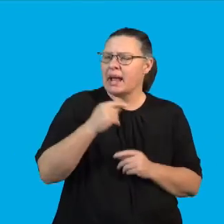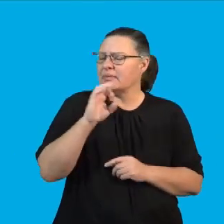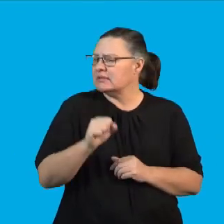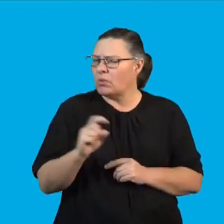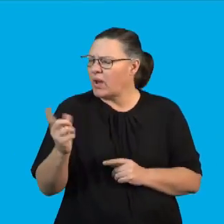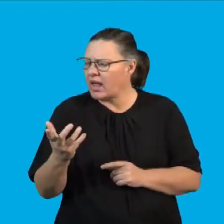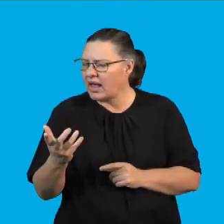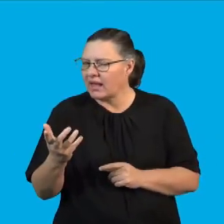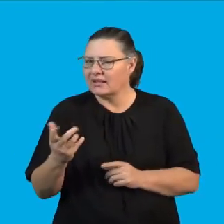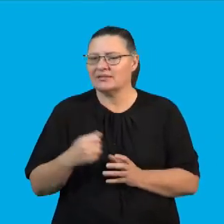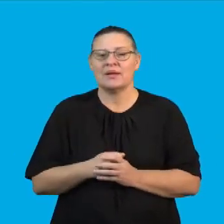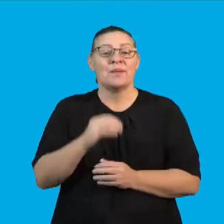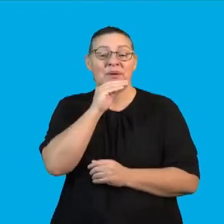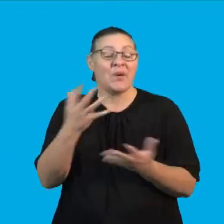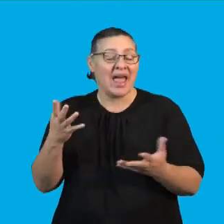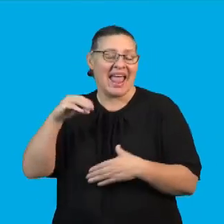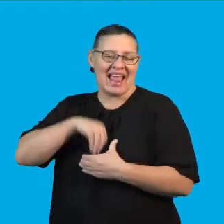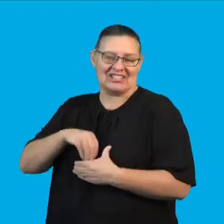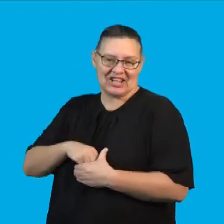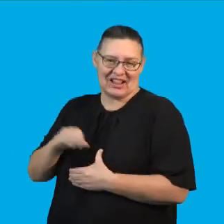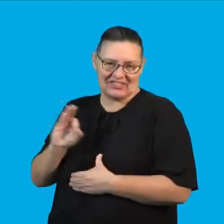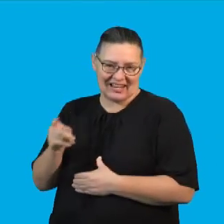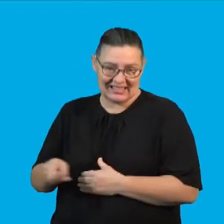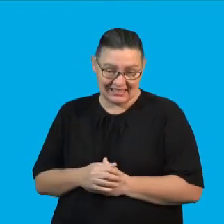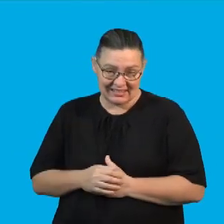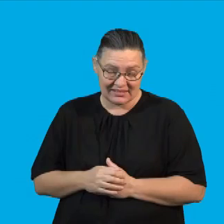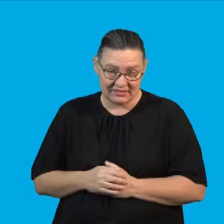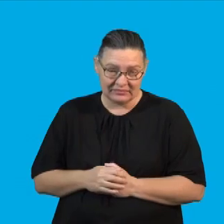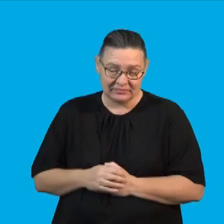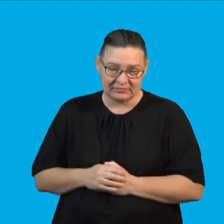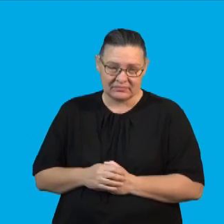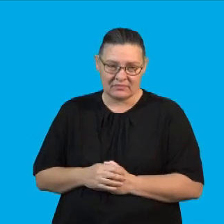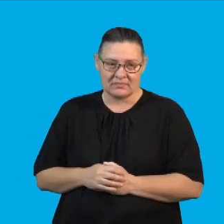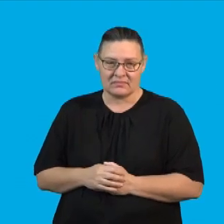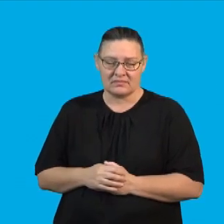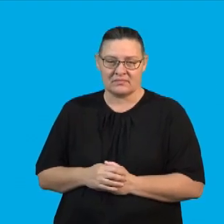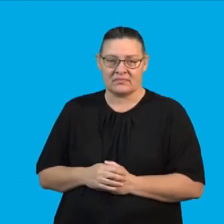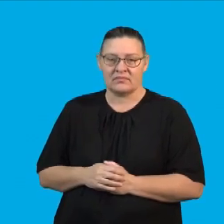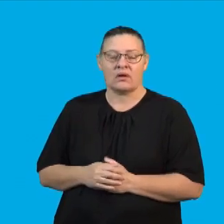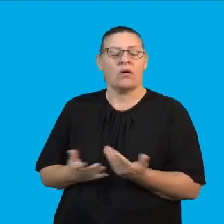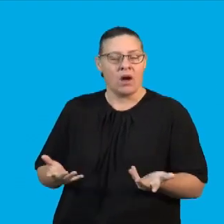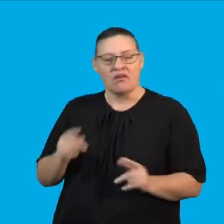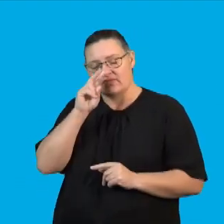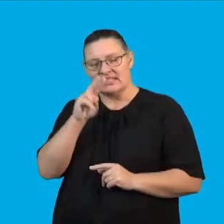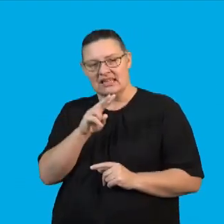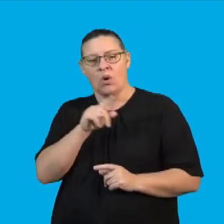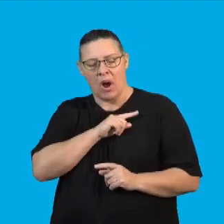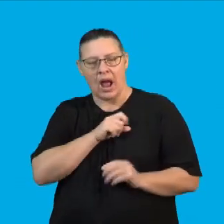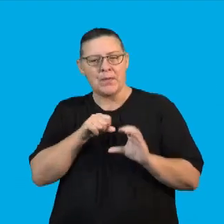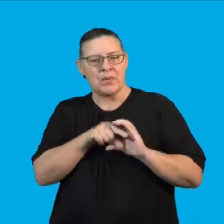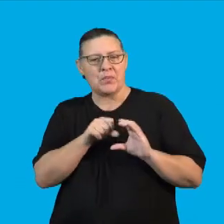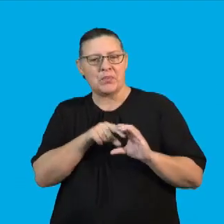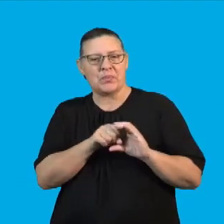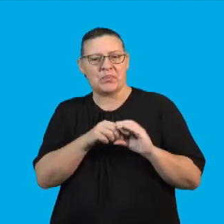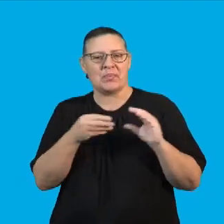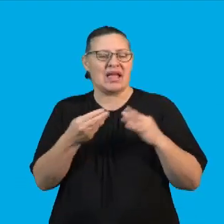in guppies. 1 mark. It's internal fertilization. It's internal fertilization, as you have